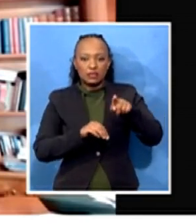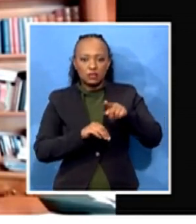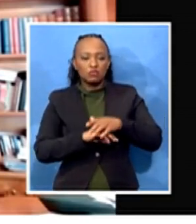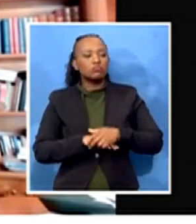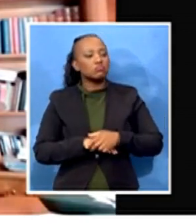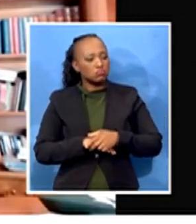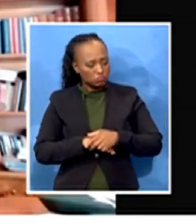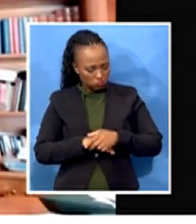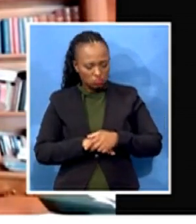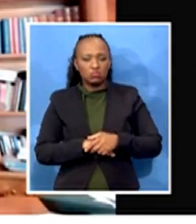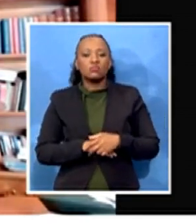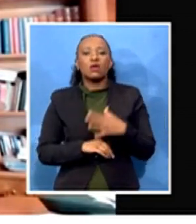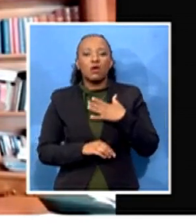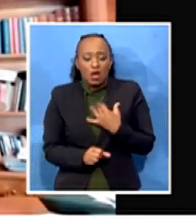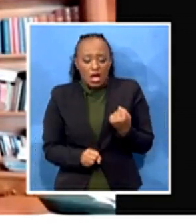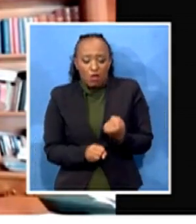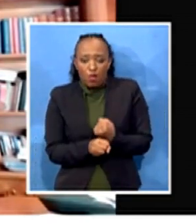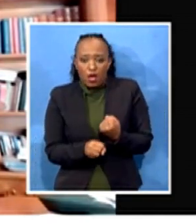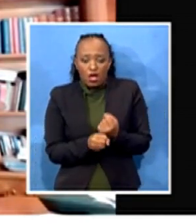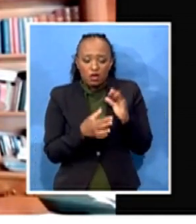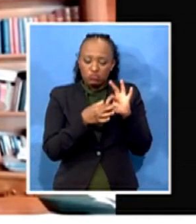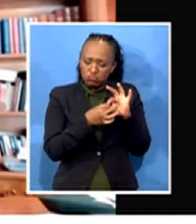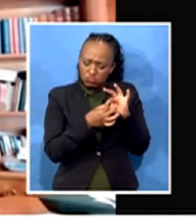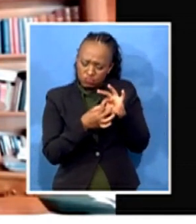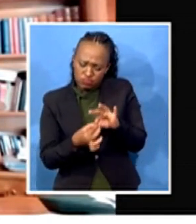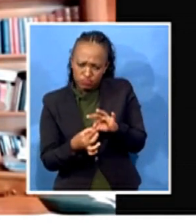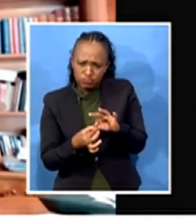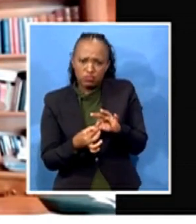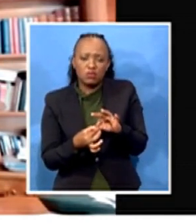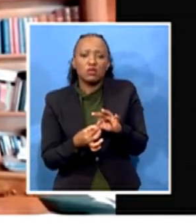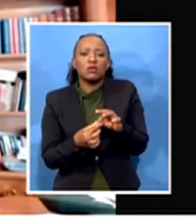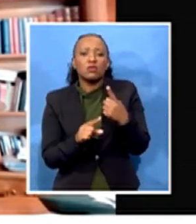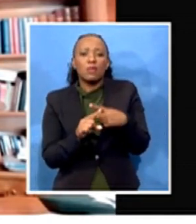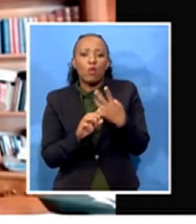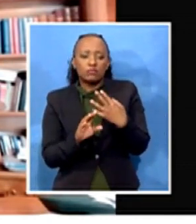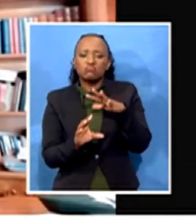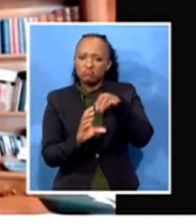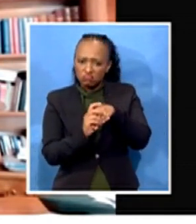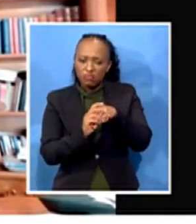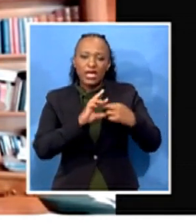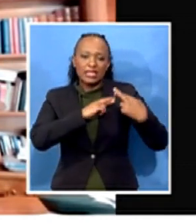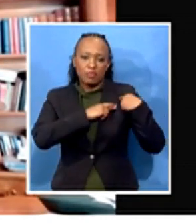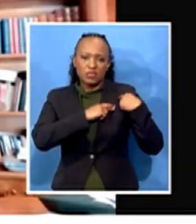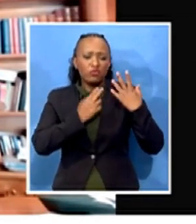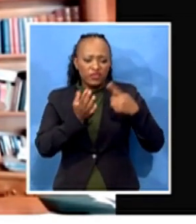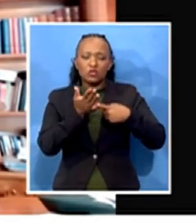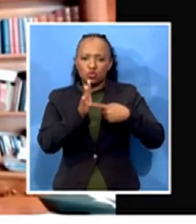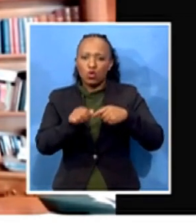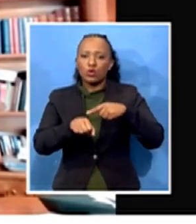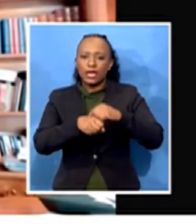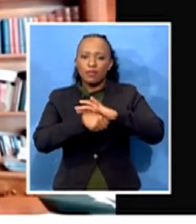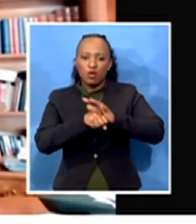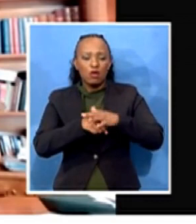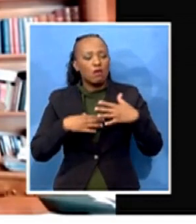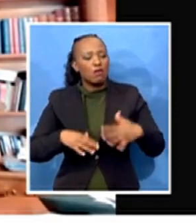playing your part as responsible citizens. And I want to thank you for the role that you have played during